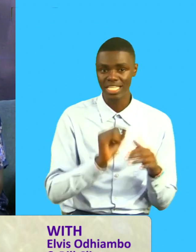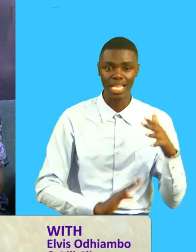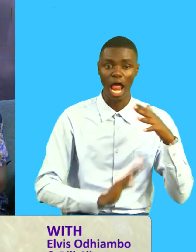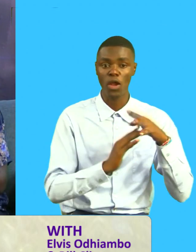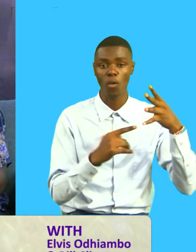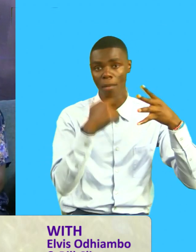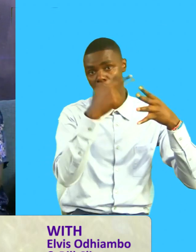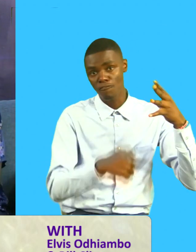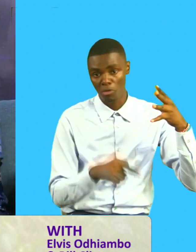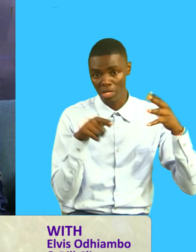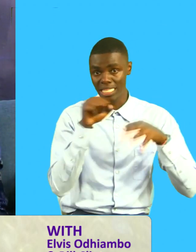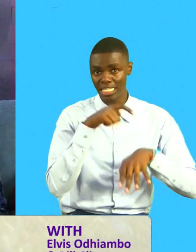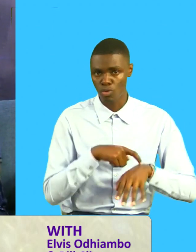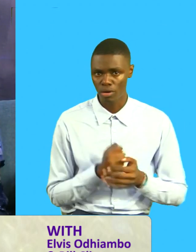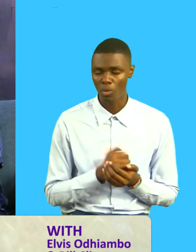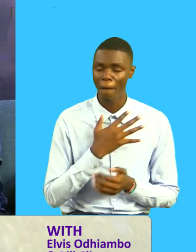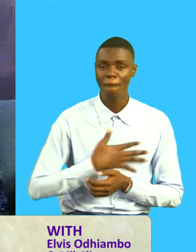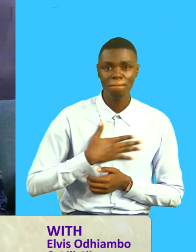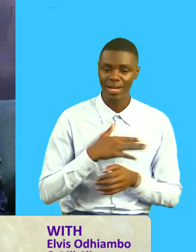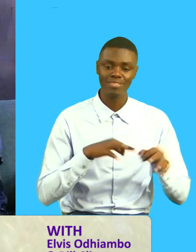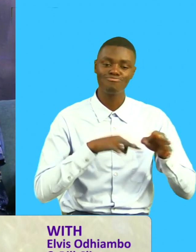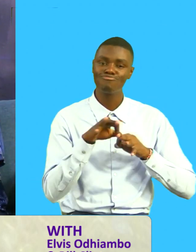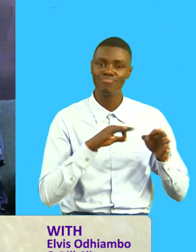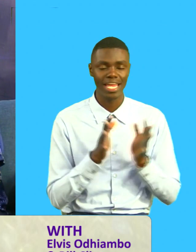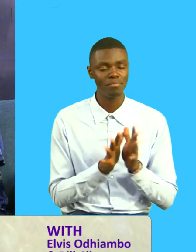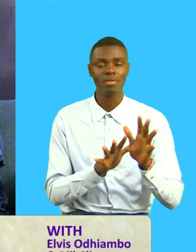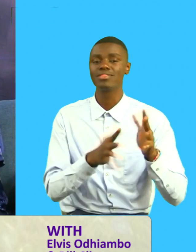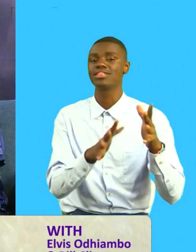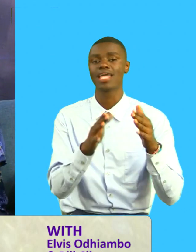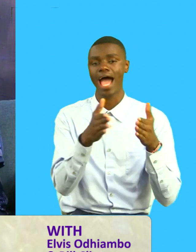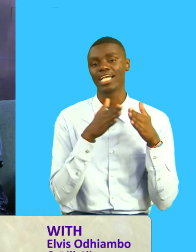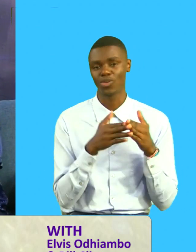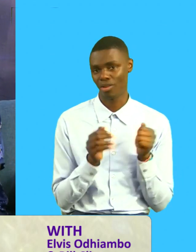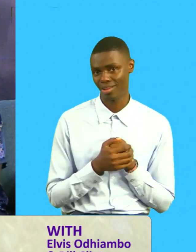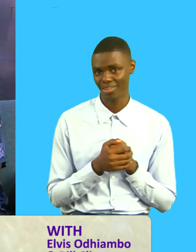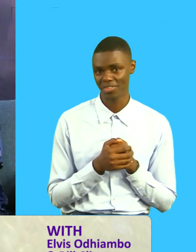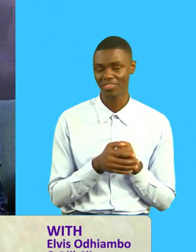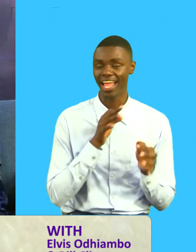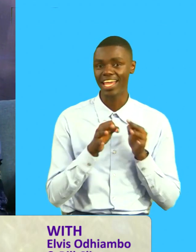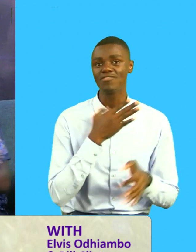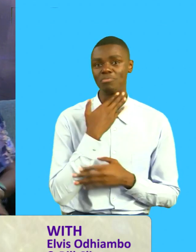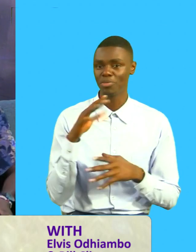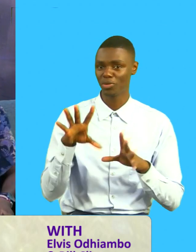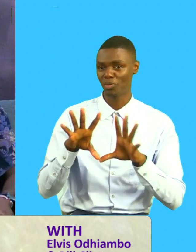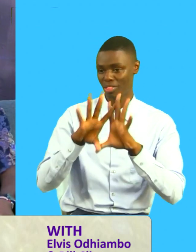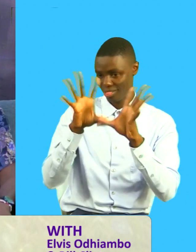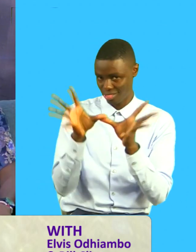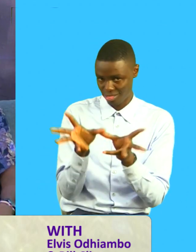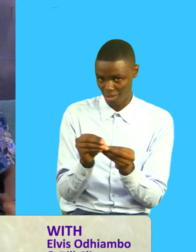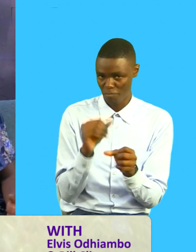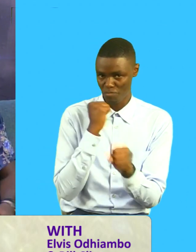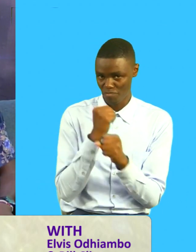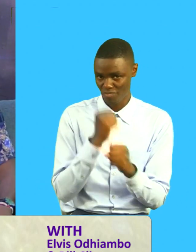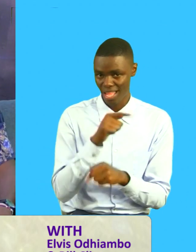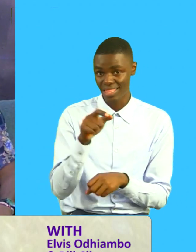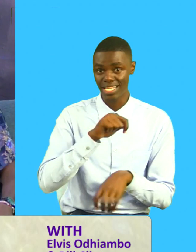season. So please kindly give them their flowers, Tafadali, and maybe just if you like to sum up the performance this season, in your own